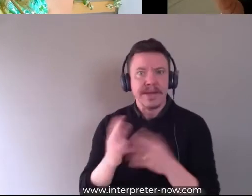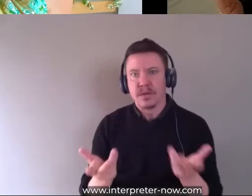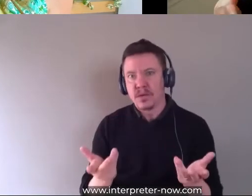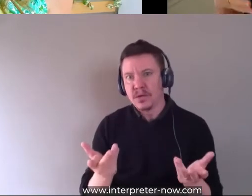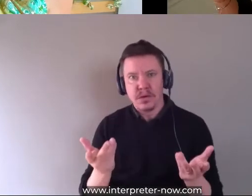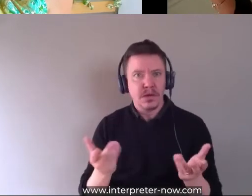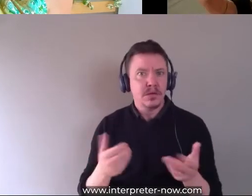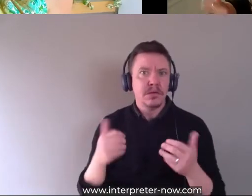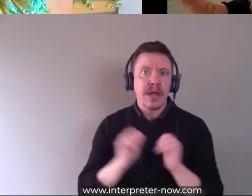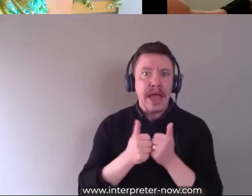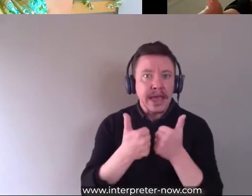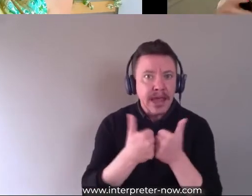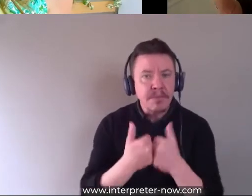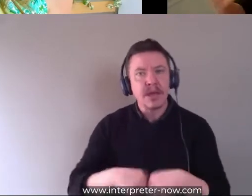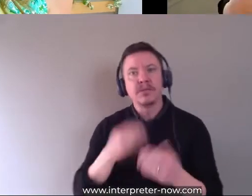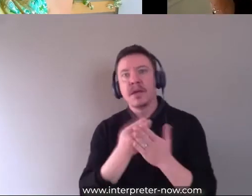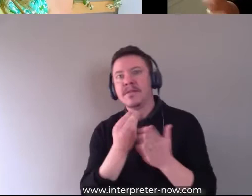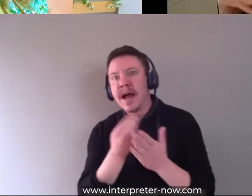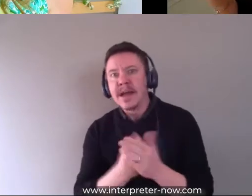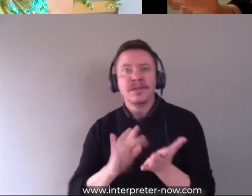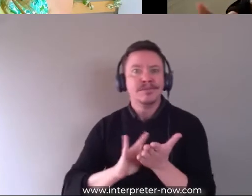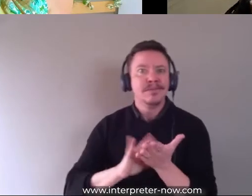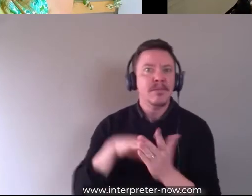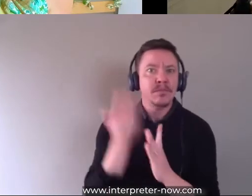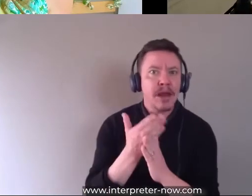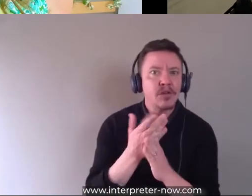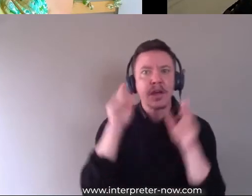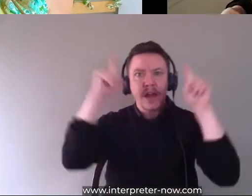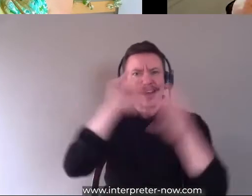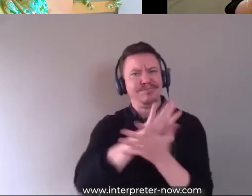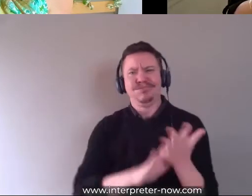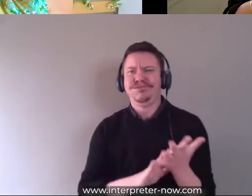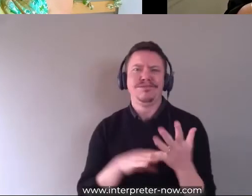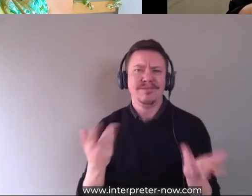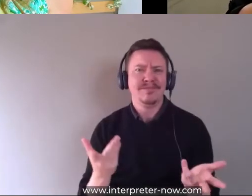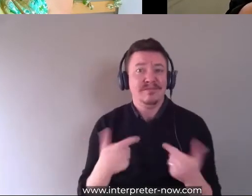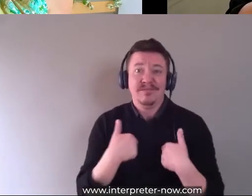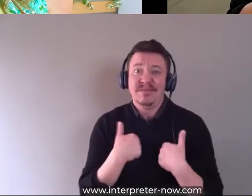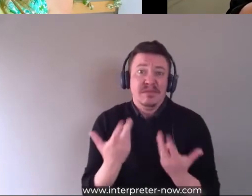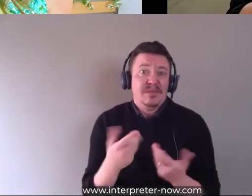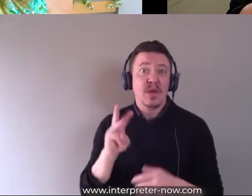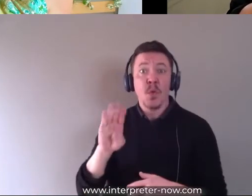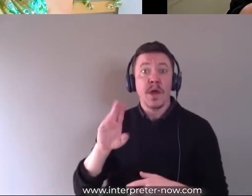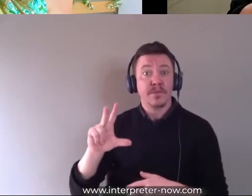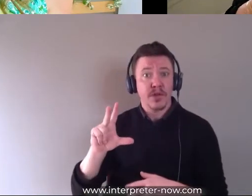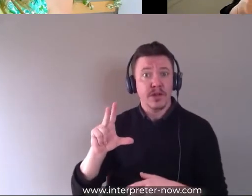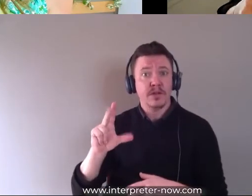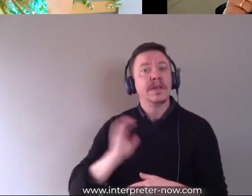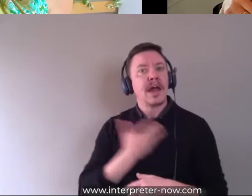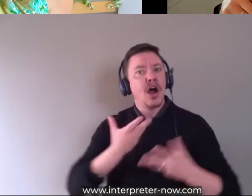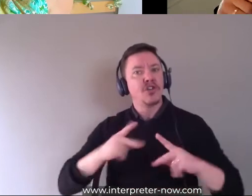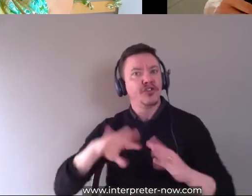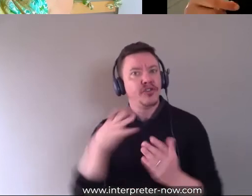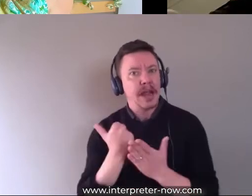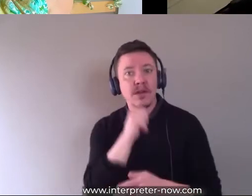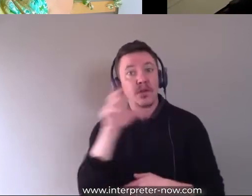from gaming to finance to medical records, education, the whole shebang. So for me, Web3 is our chance to not